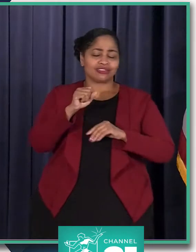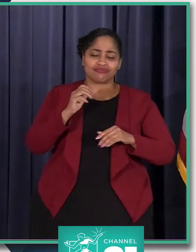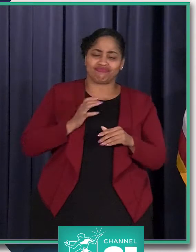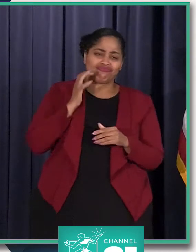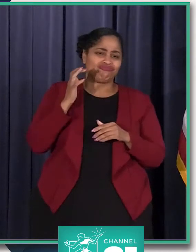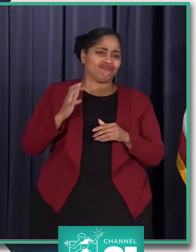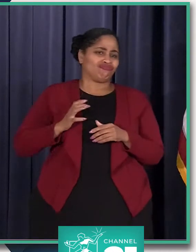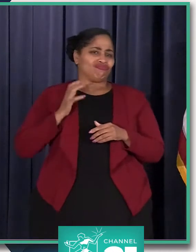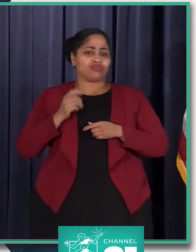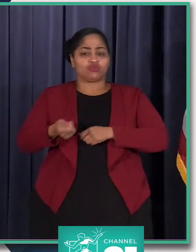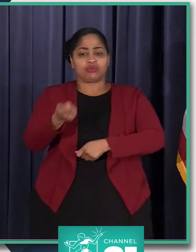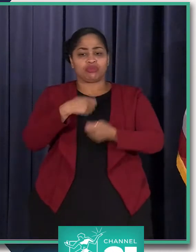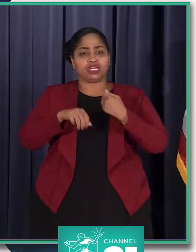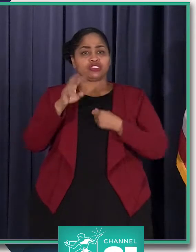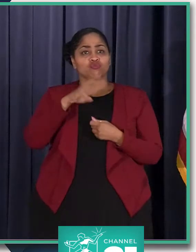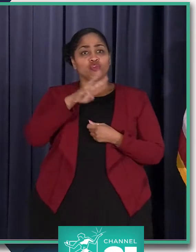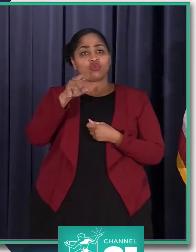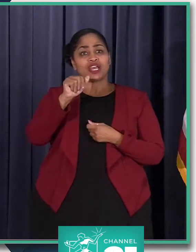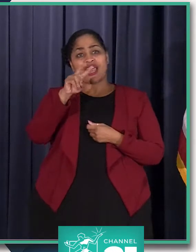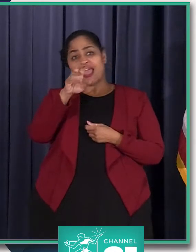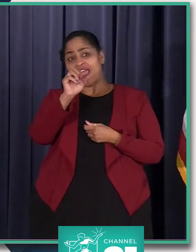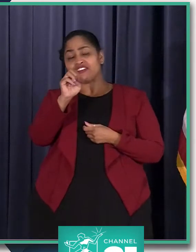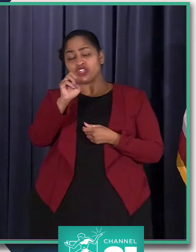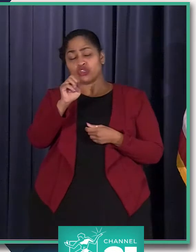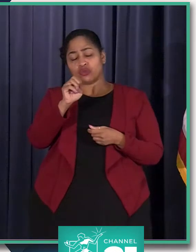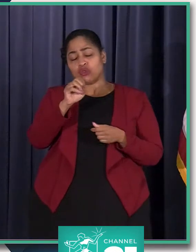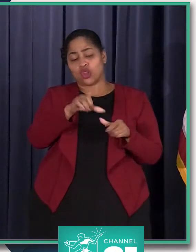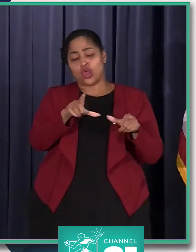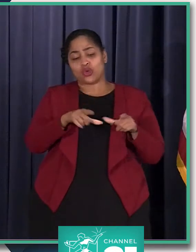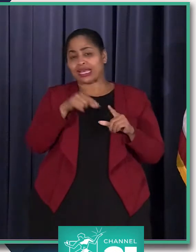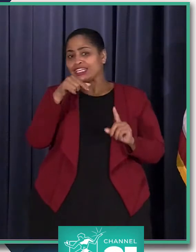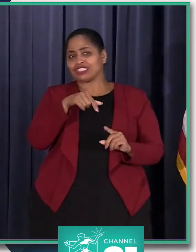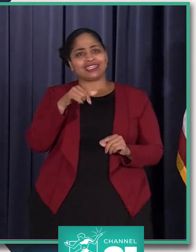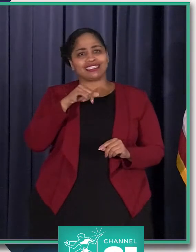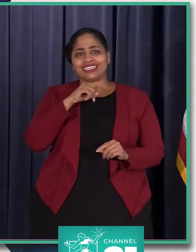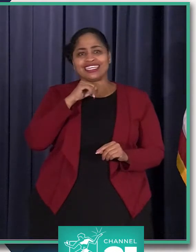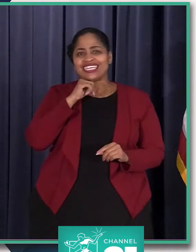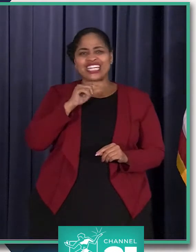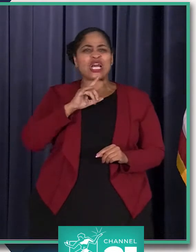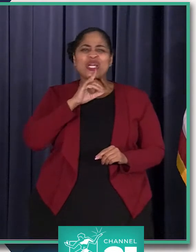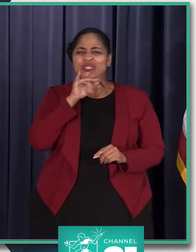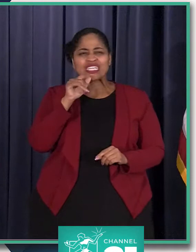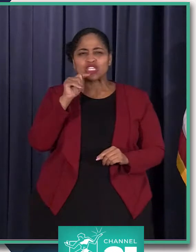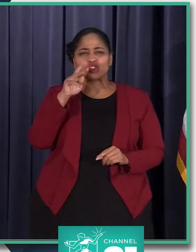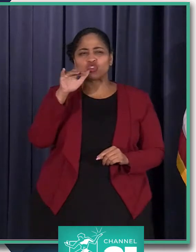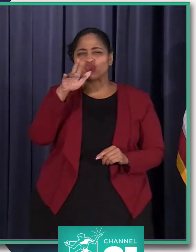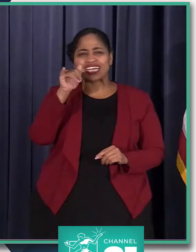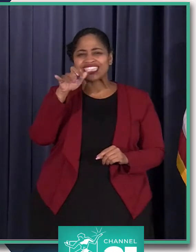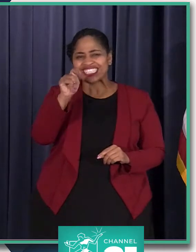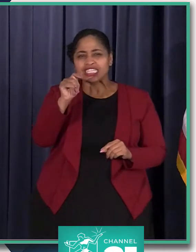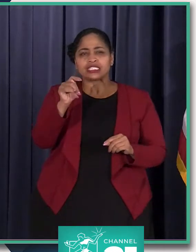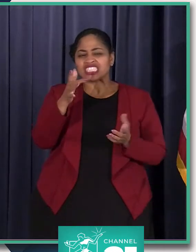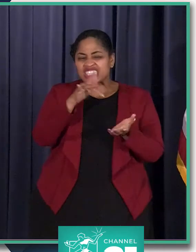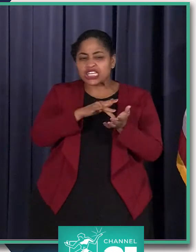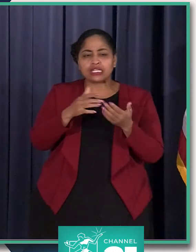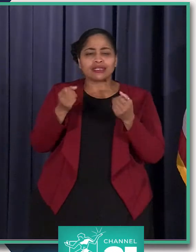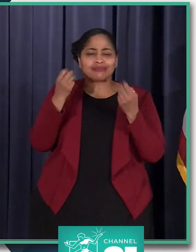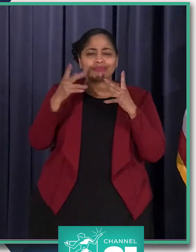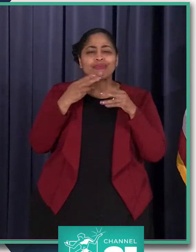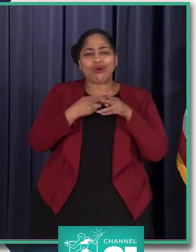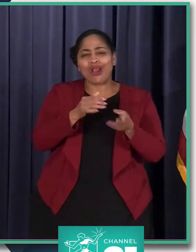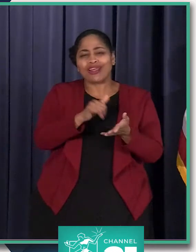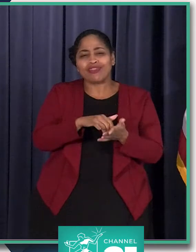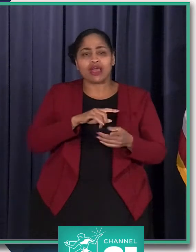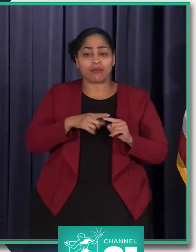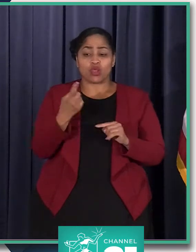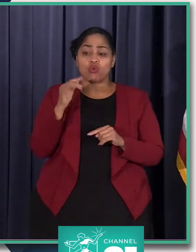the current Woodward Ave location. That's not really a transit center, even though a lot of people call it transit center. The